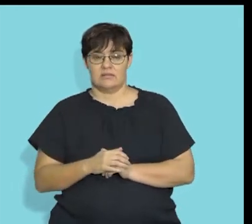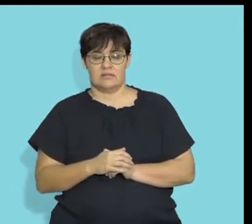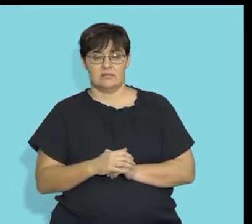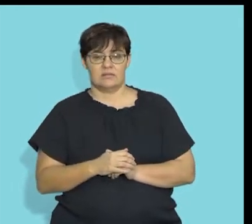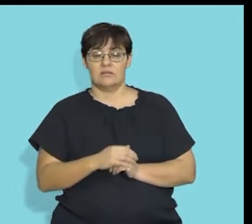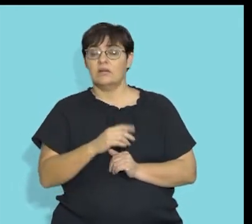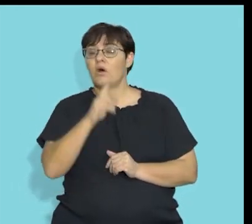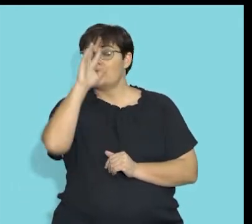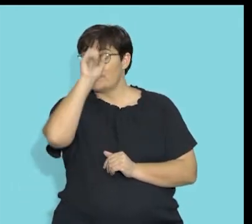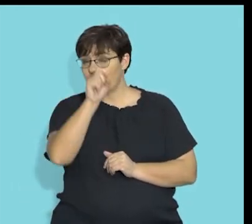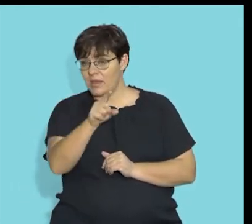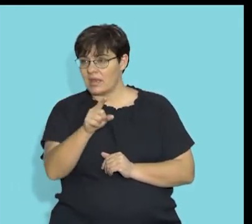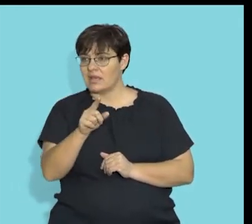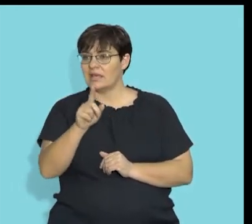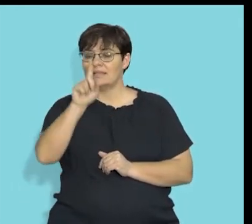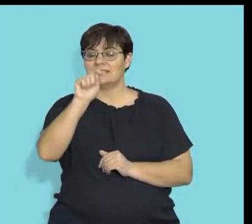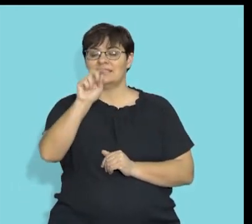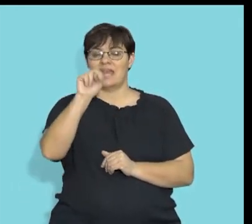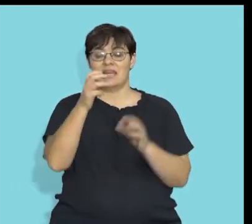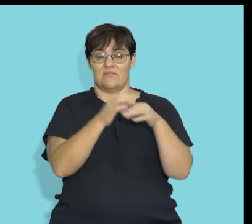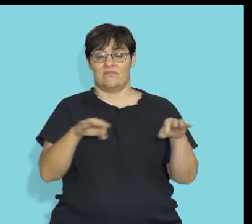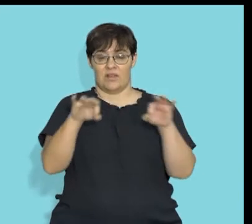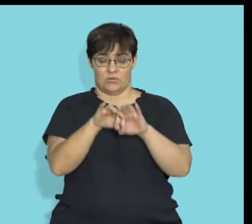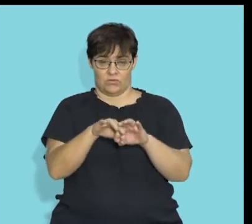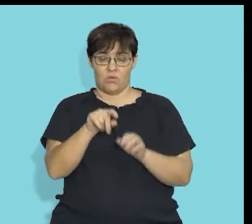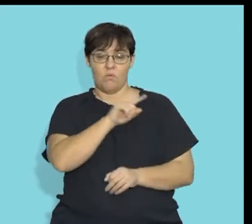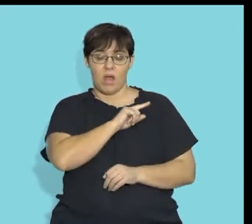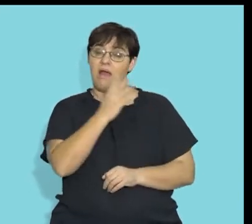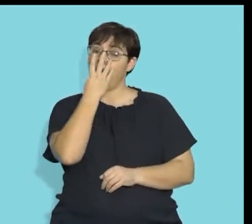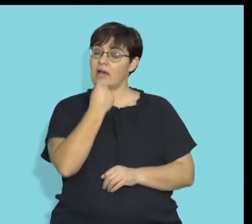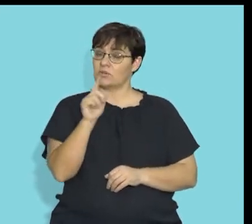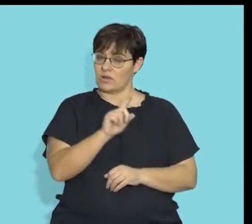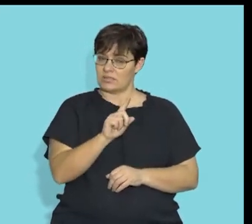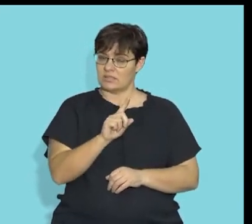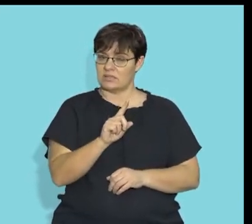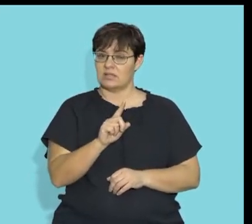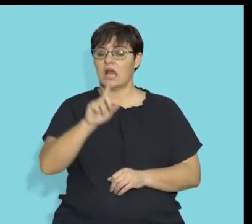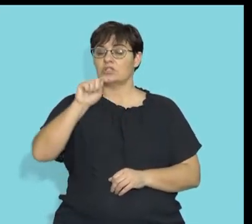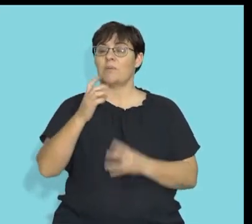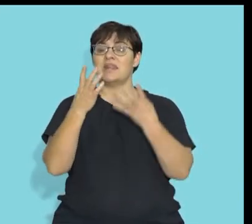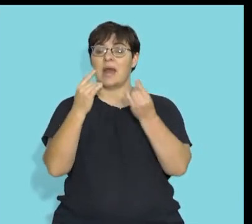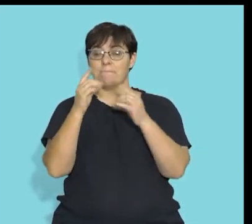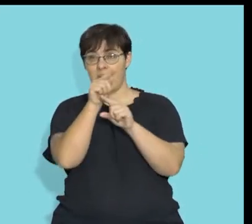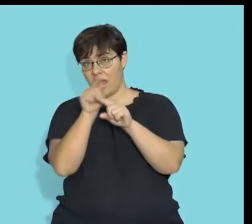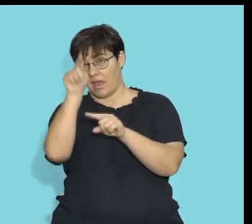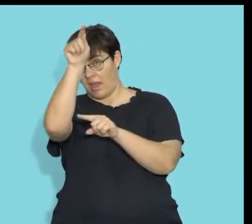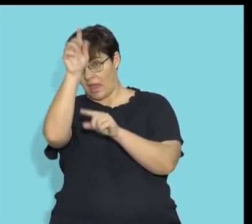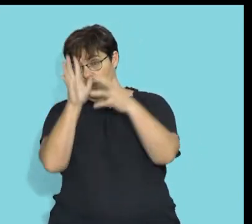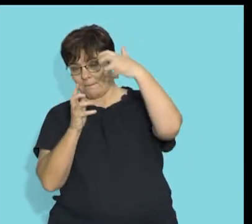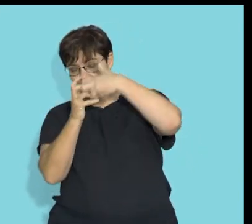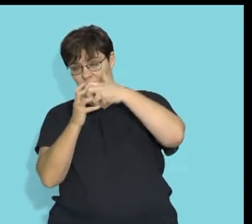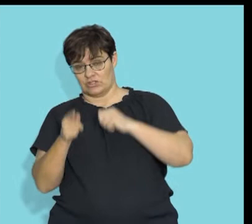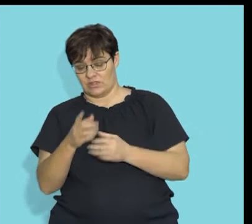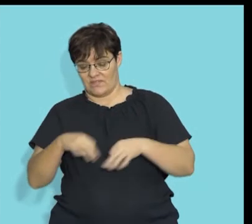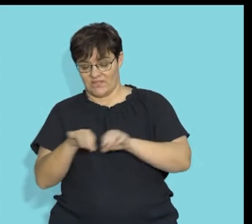25,939. Please note that this is a Tn value because it is asking for the actual term number that matches